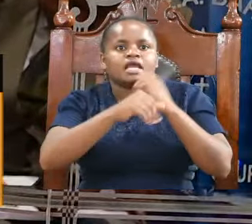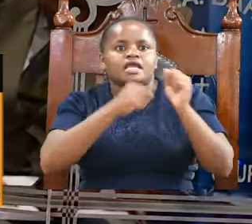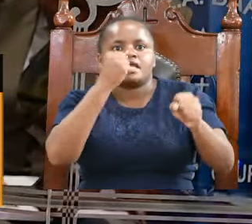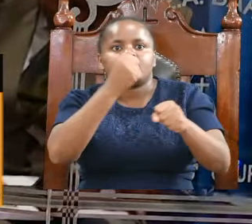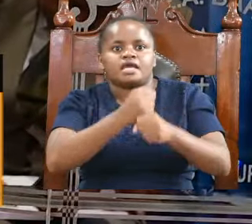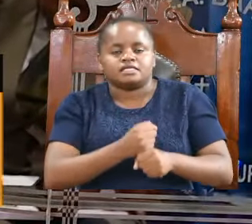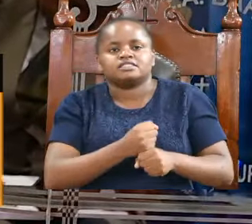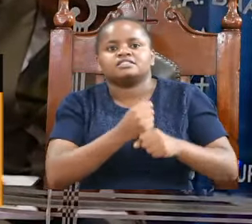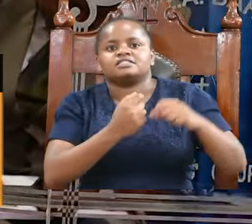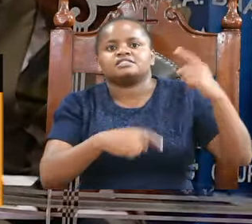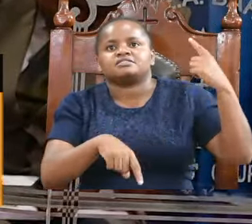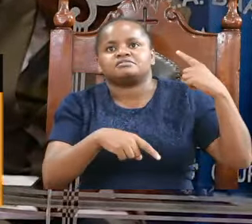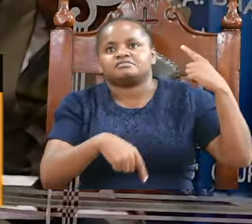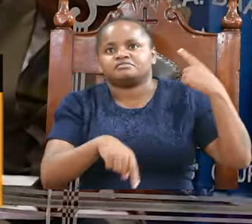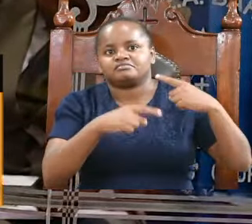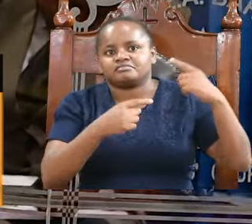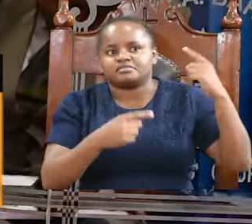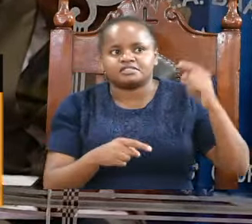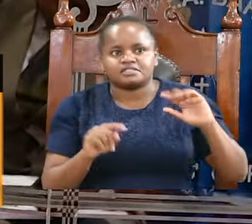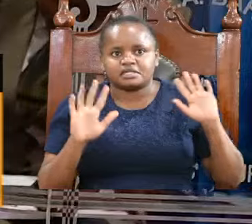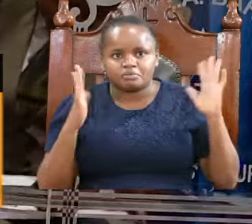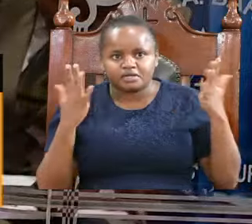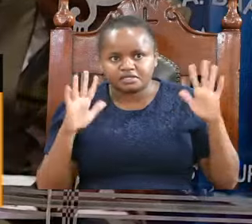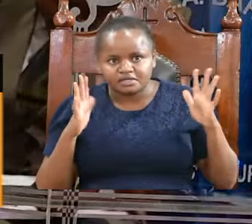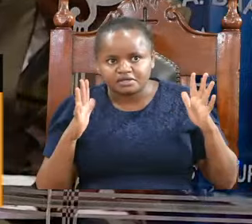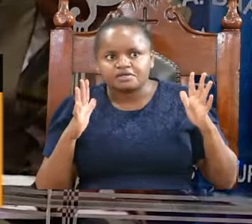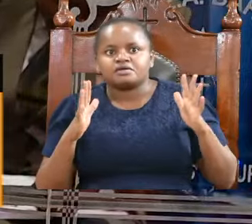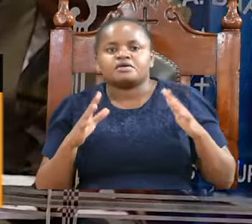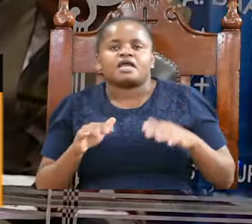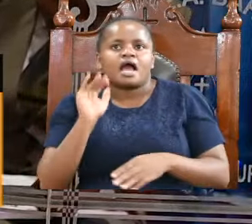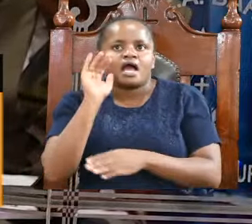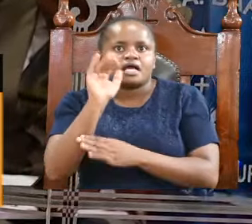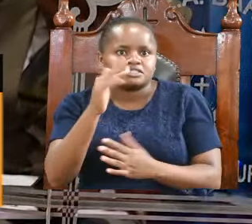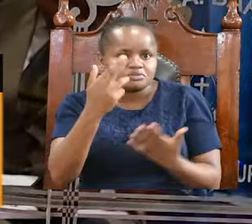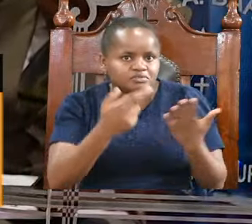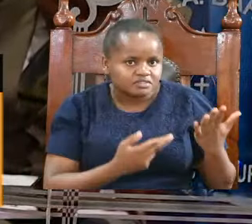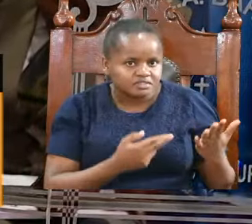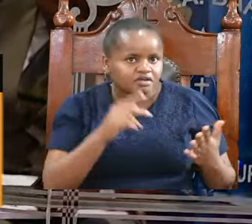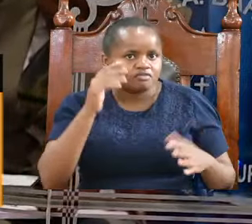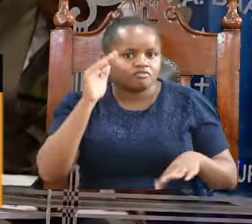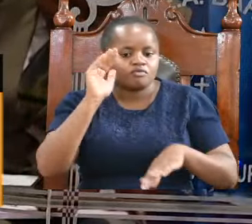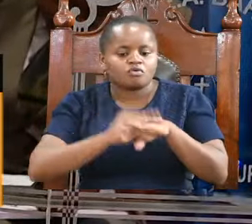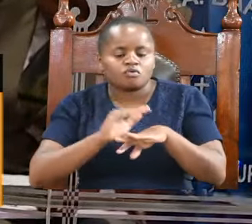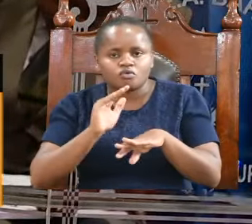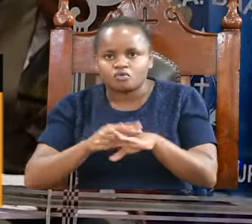requested to register for proper planning.